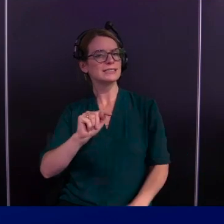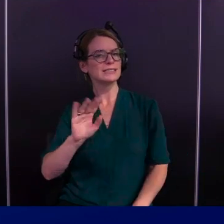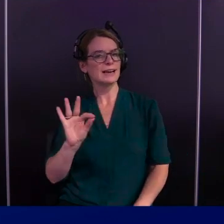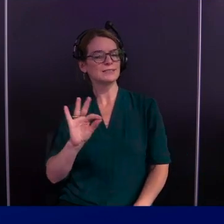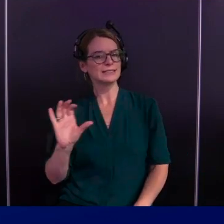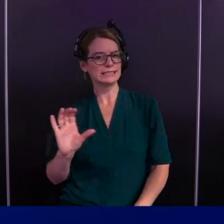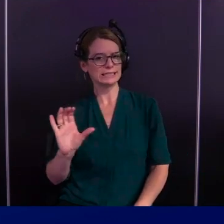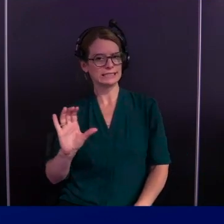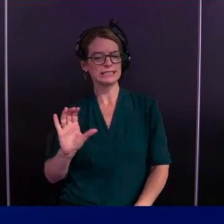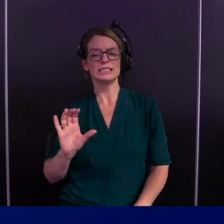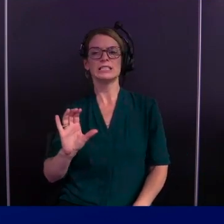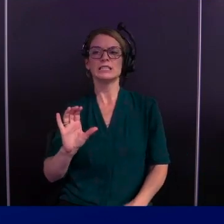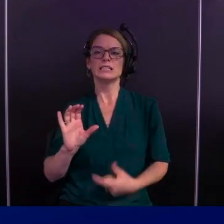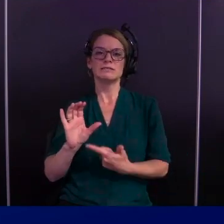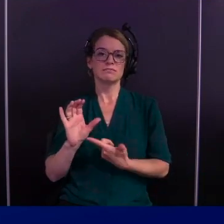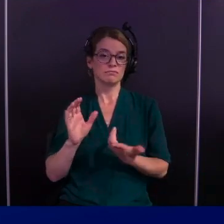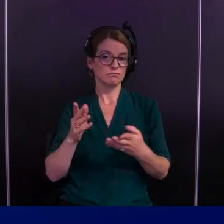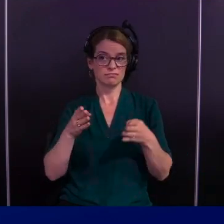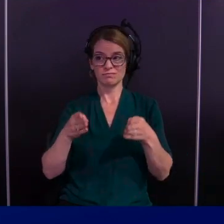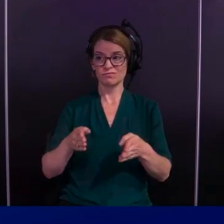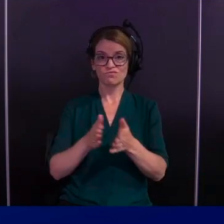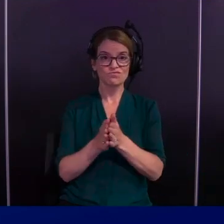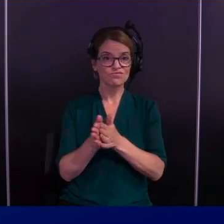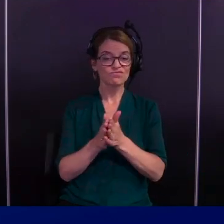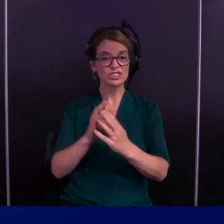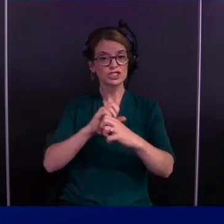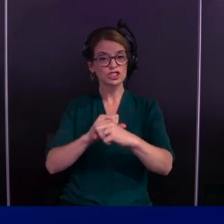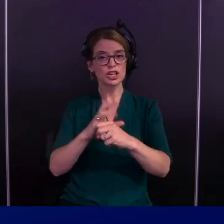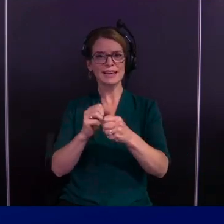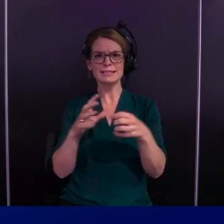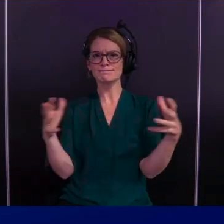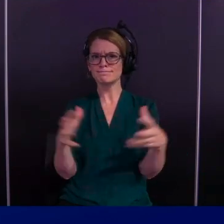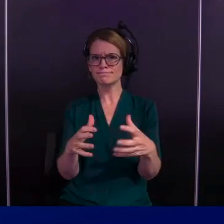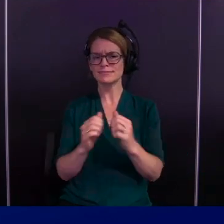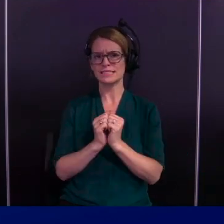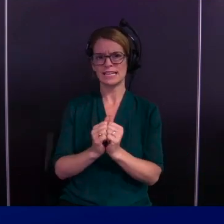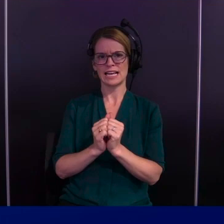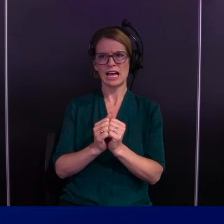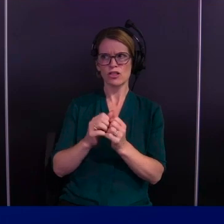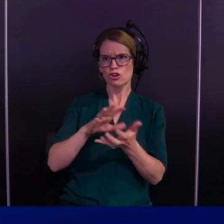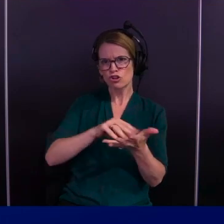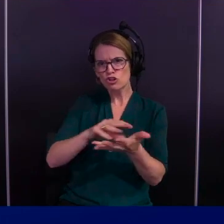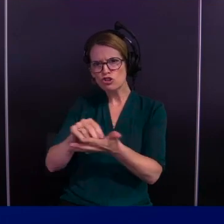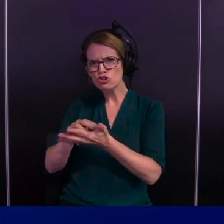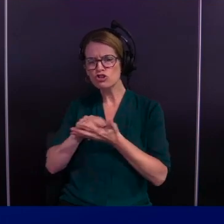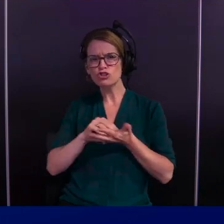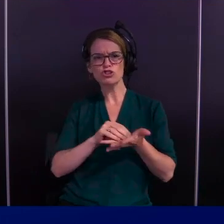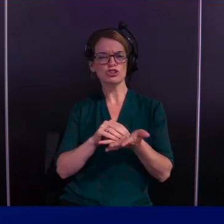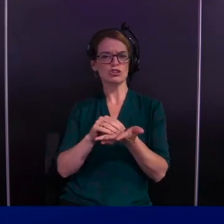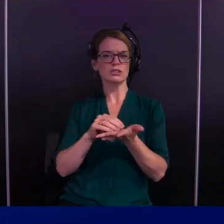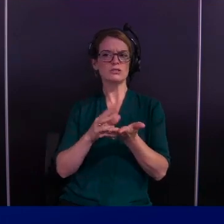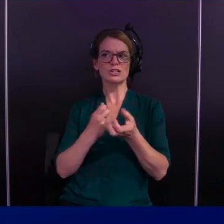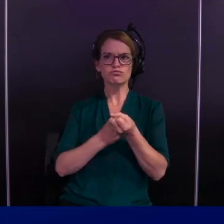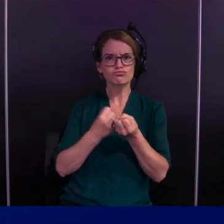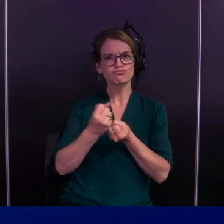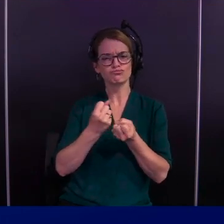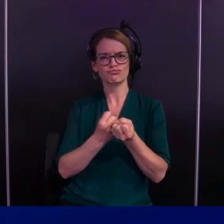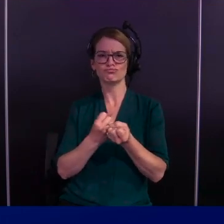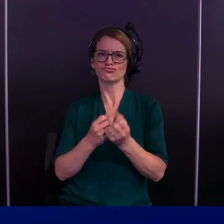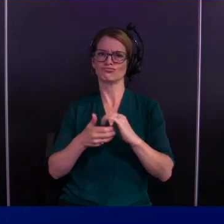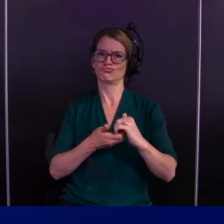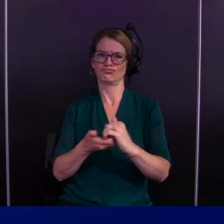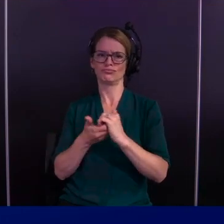just anyone who's interested in security can come together and learn more, and it really creates that supportive, collaborative environment to help support each other.